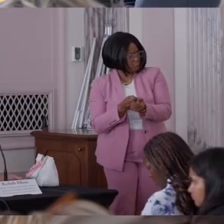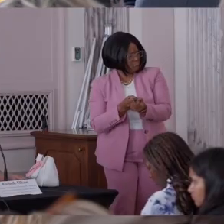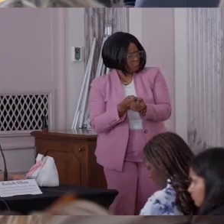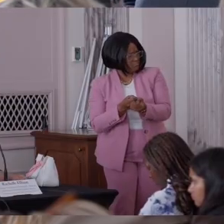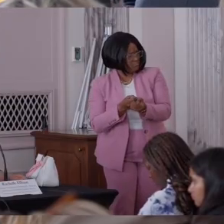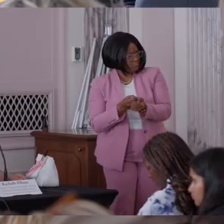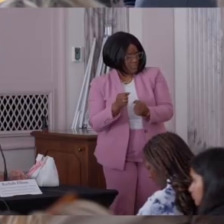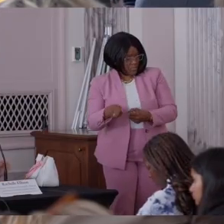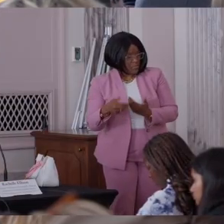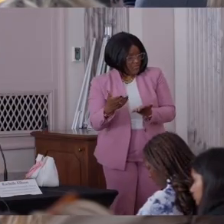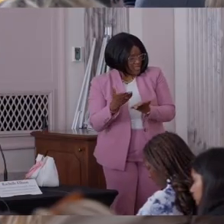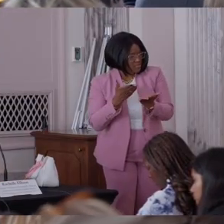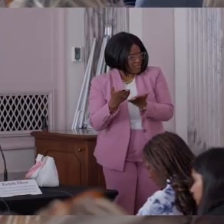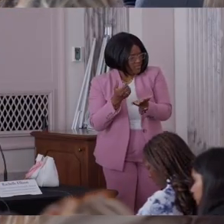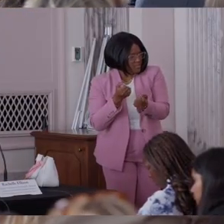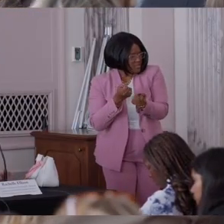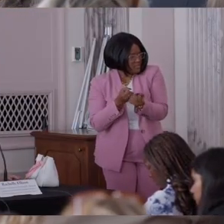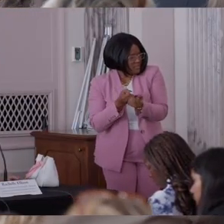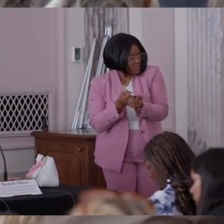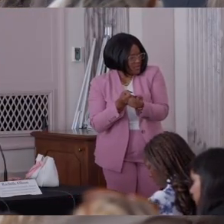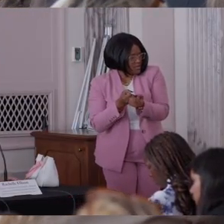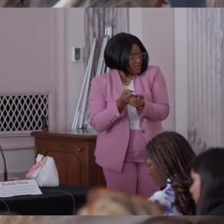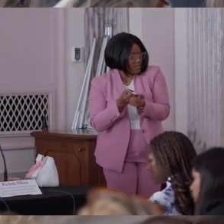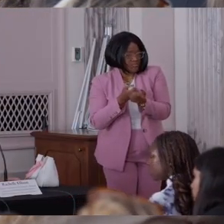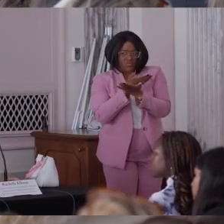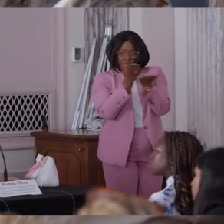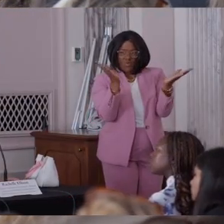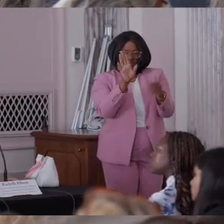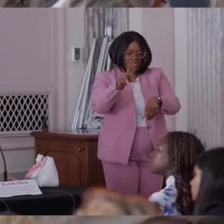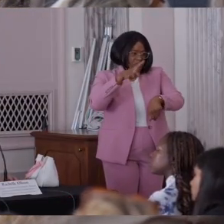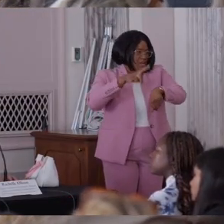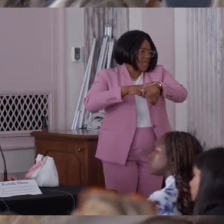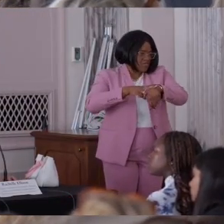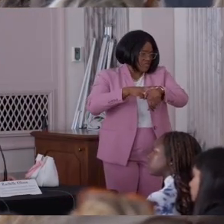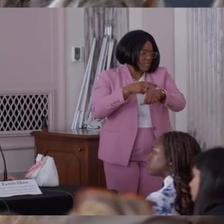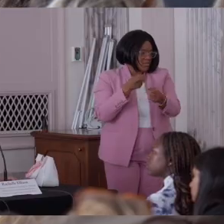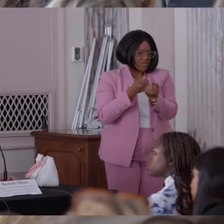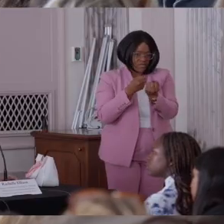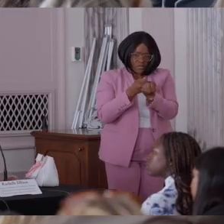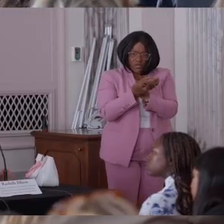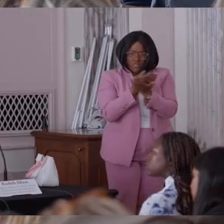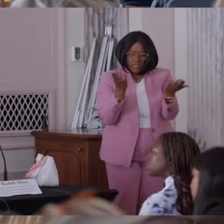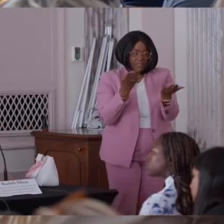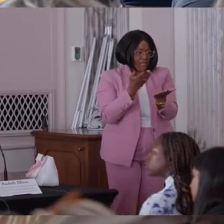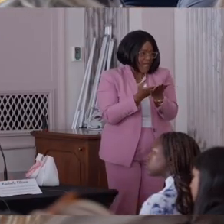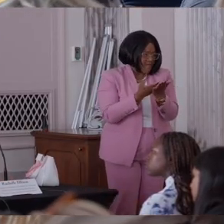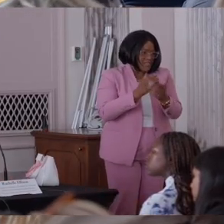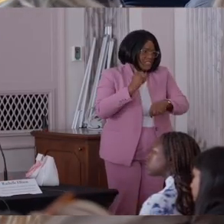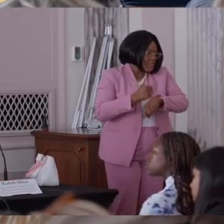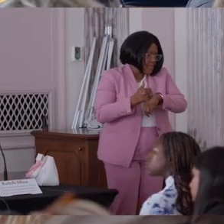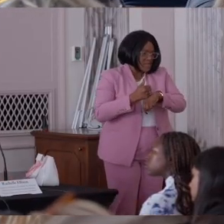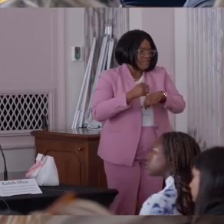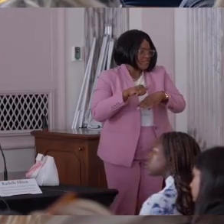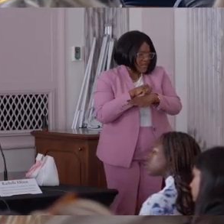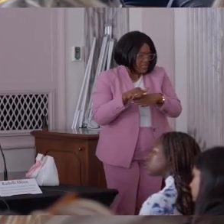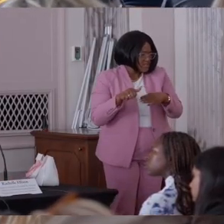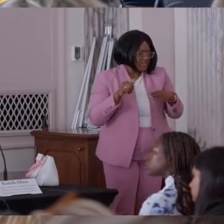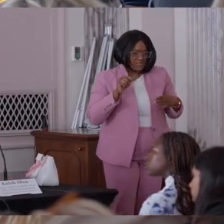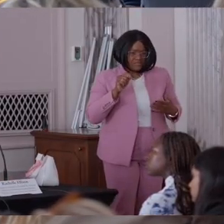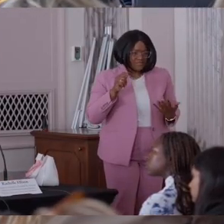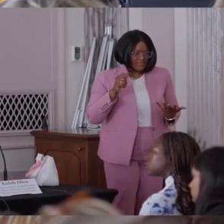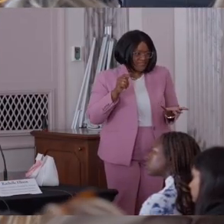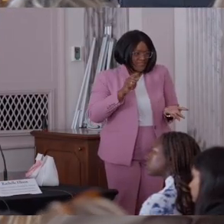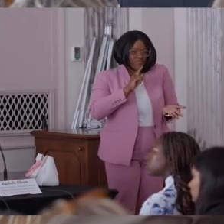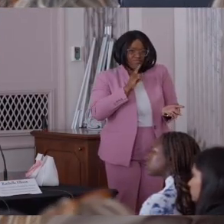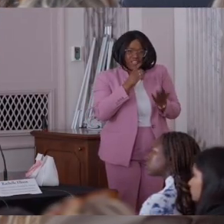does provide these services. Again, these are services that are nationwide. Supported employment is an evidence-based practice that's